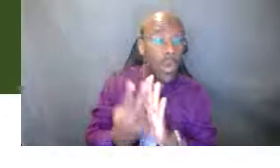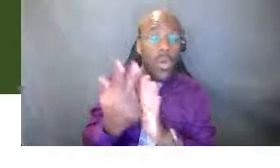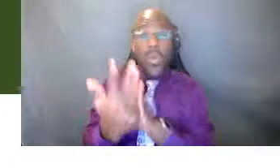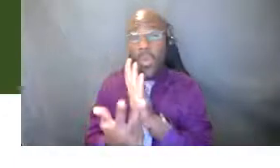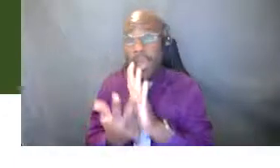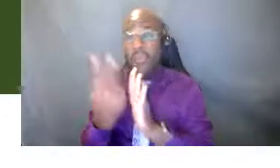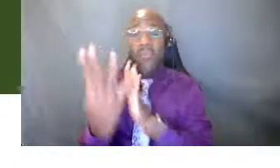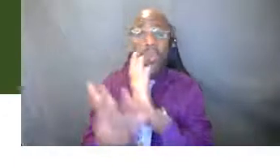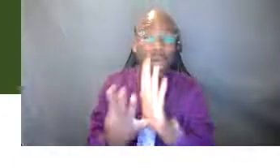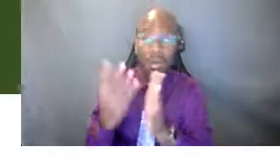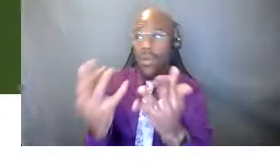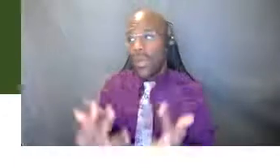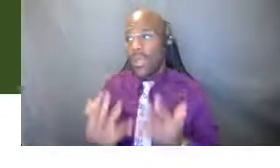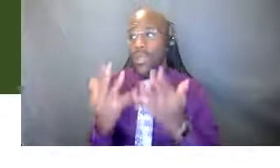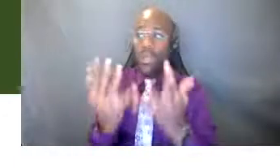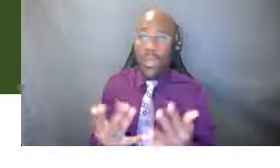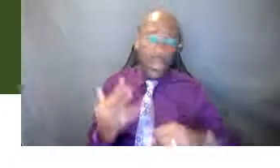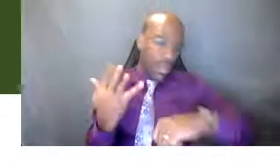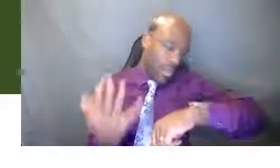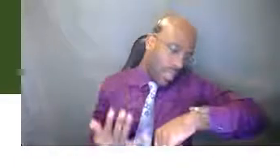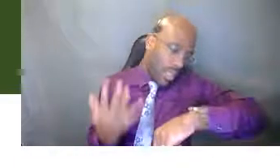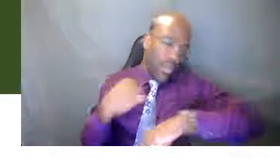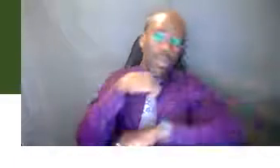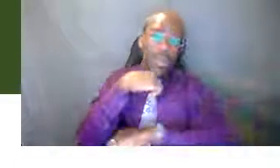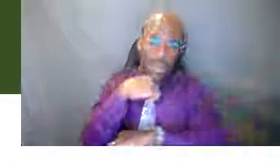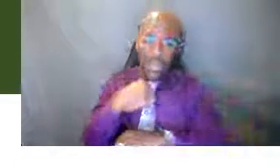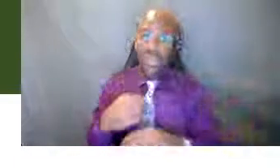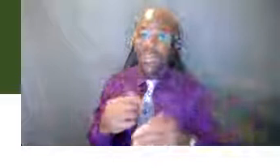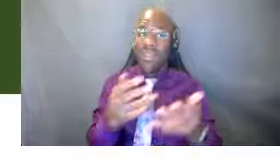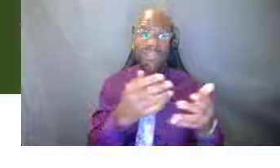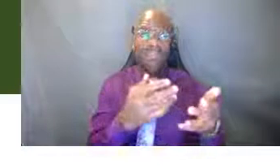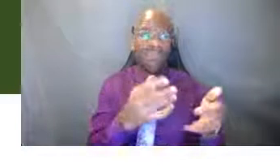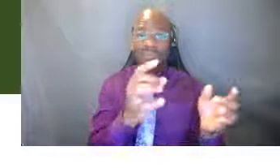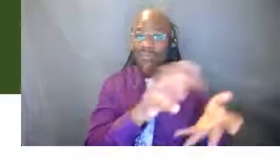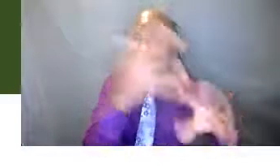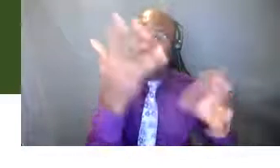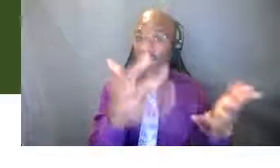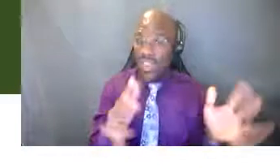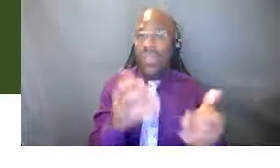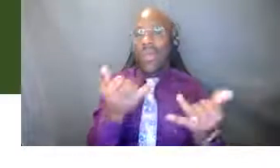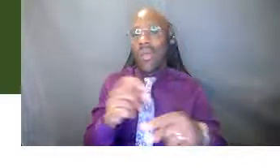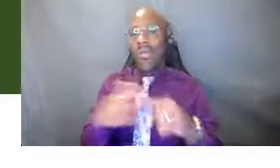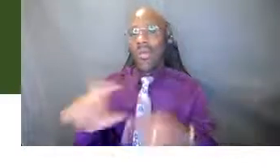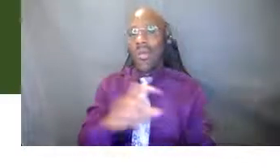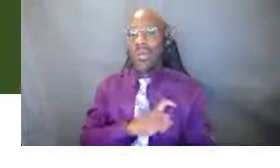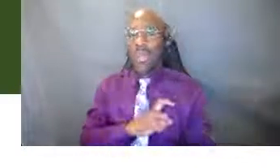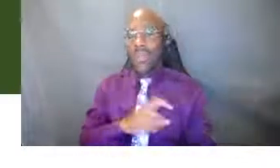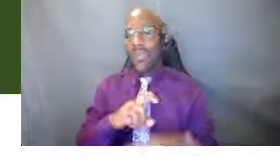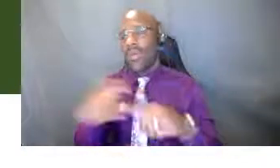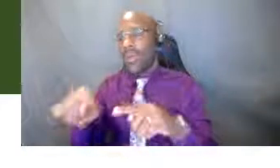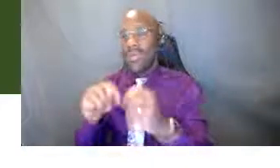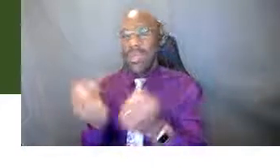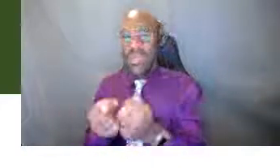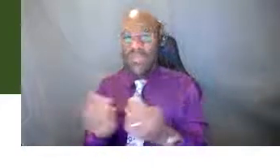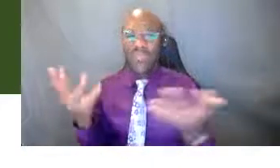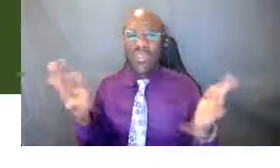that. So just think about the disparity here. An individual in a